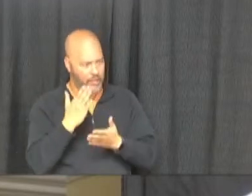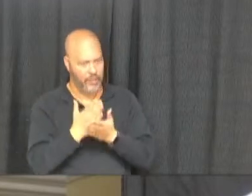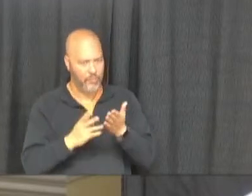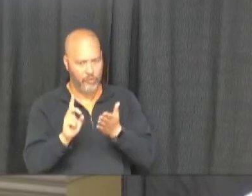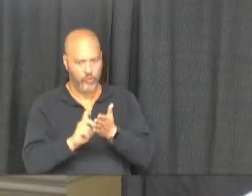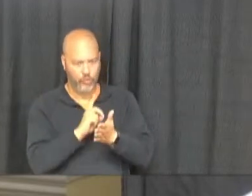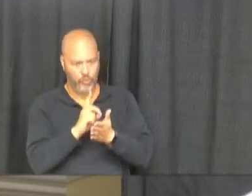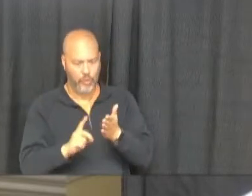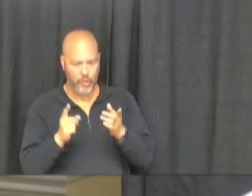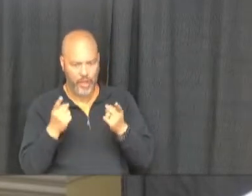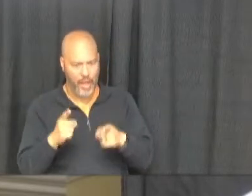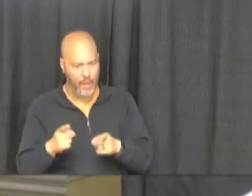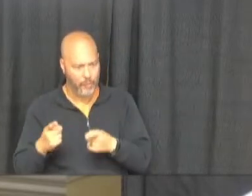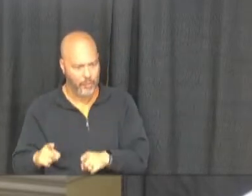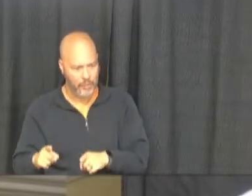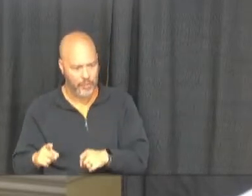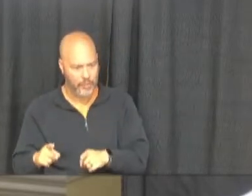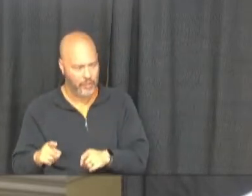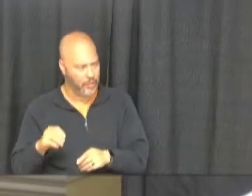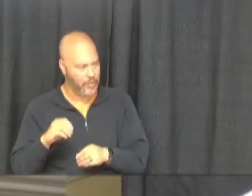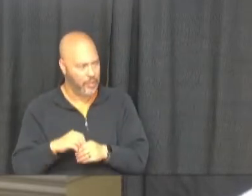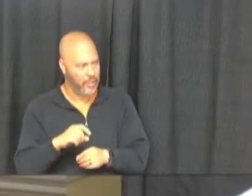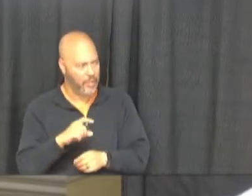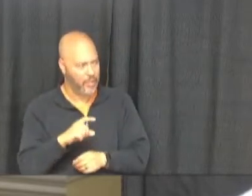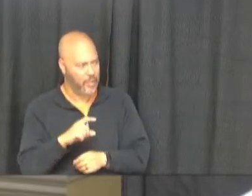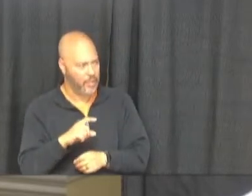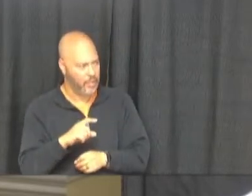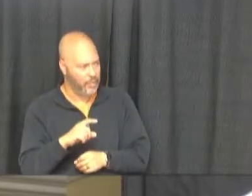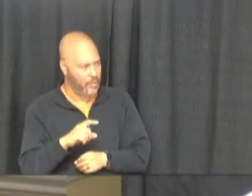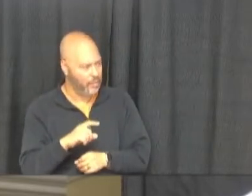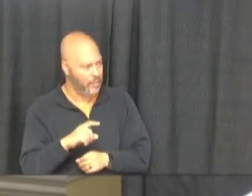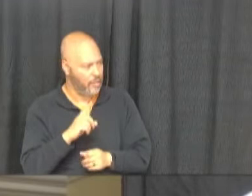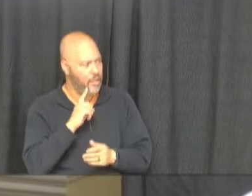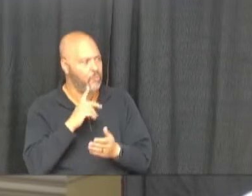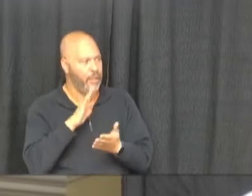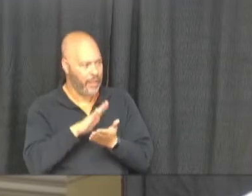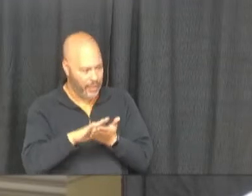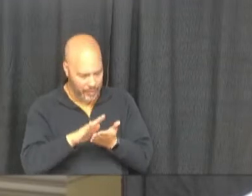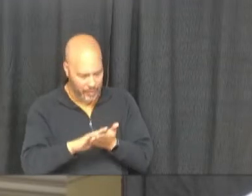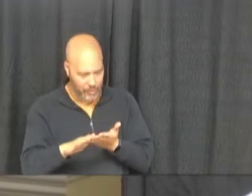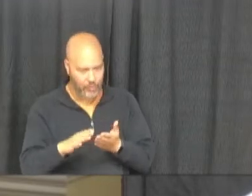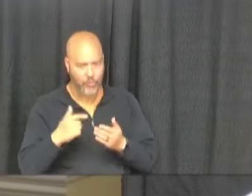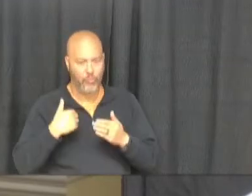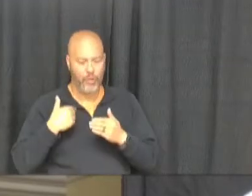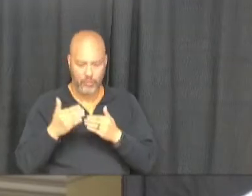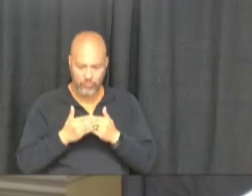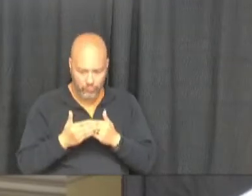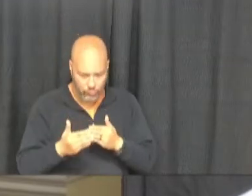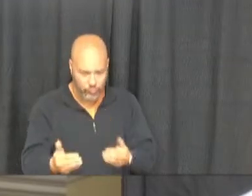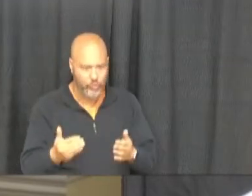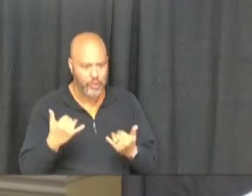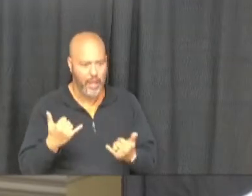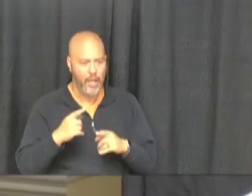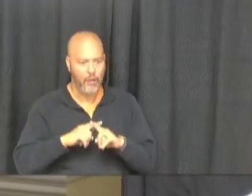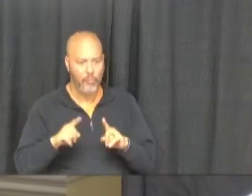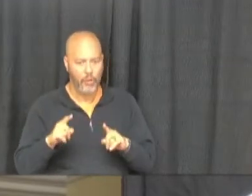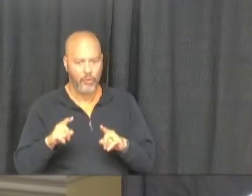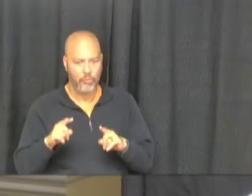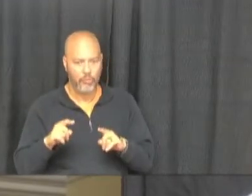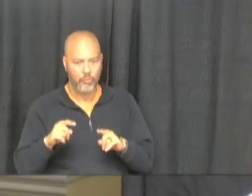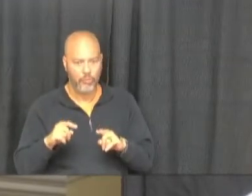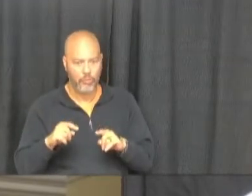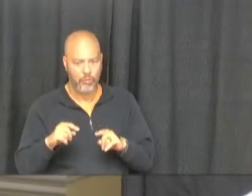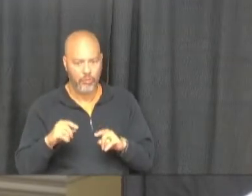discrimination going on in the police. It has been cleaned up. We've come forward with it, but we can go 1 or